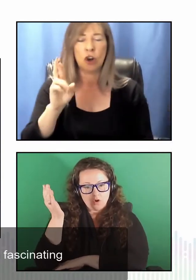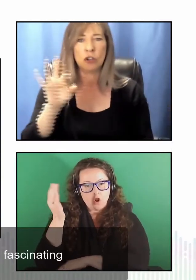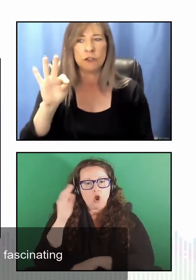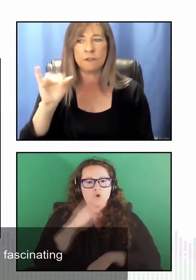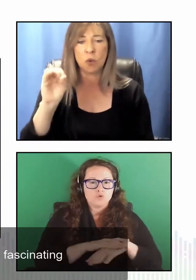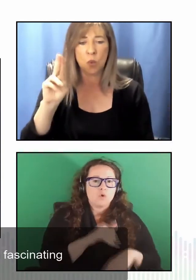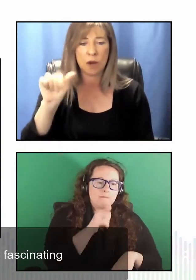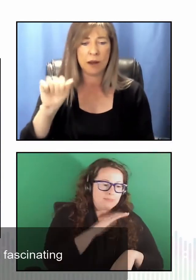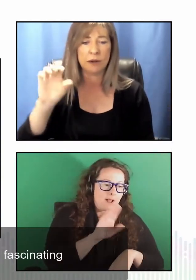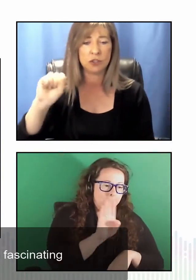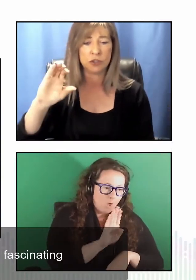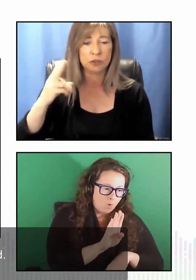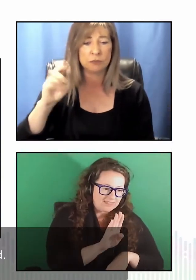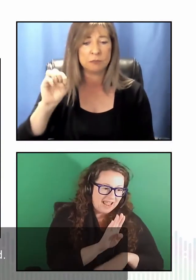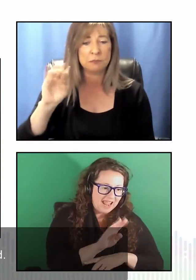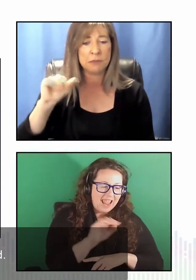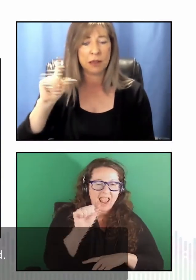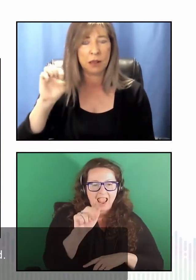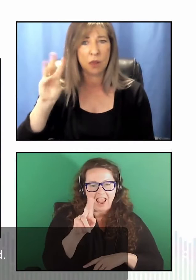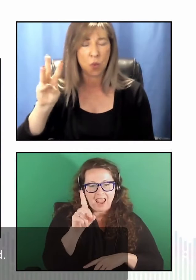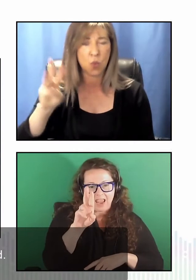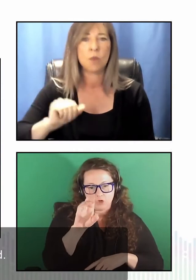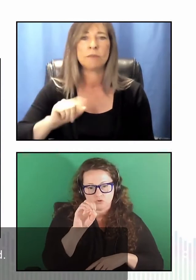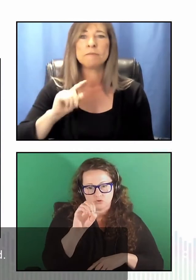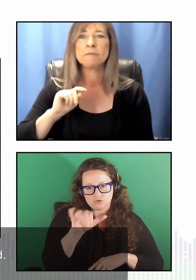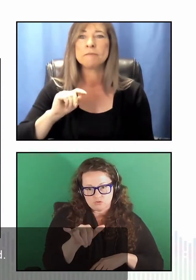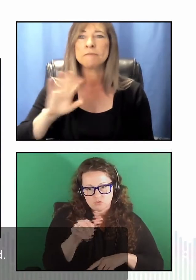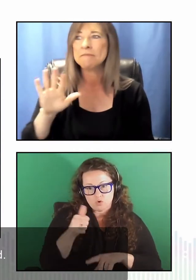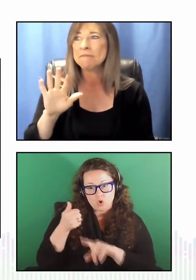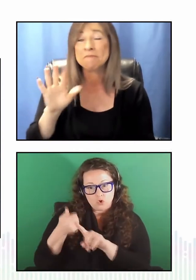to be a fascinating conversation. Over to you, Ted.